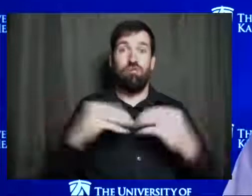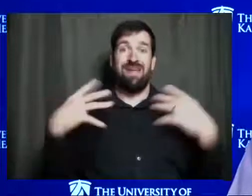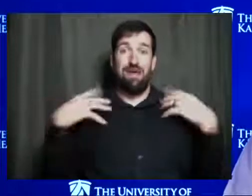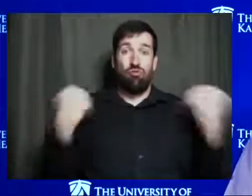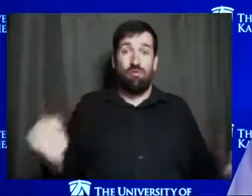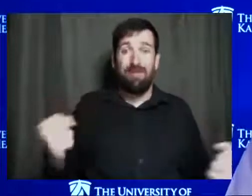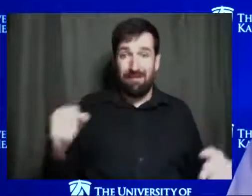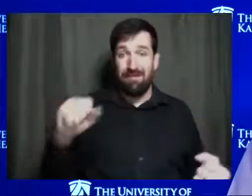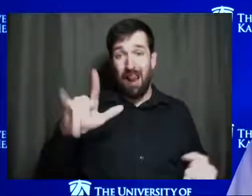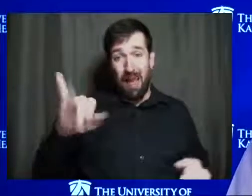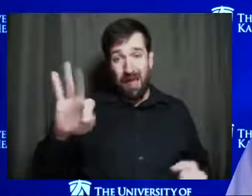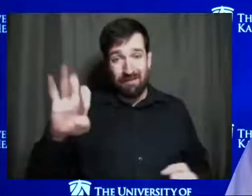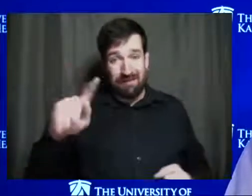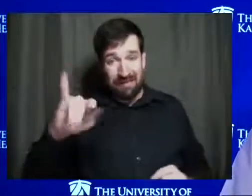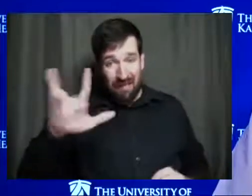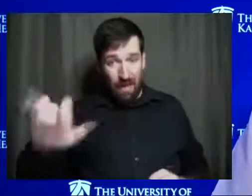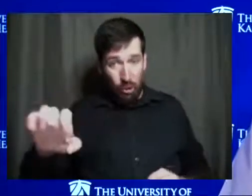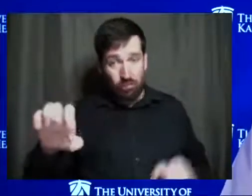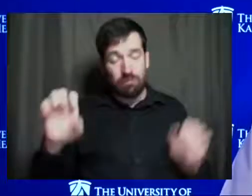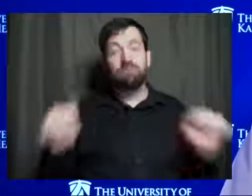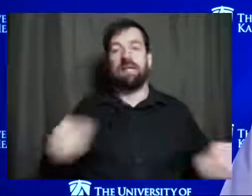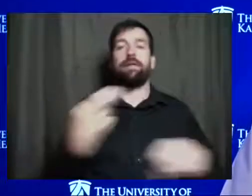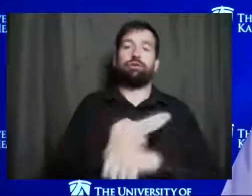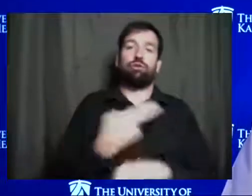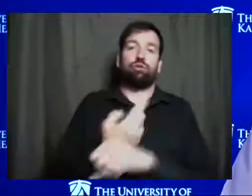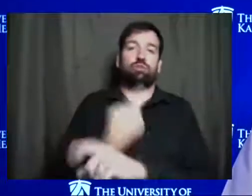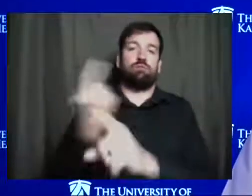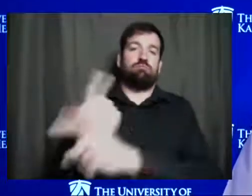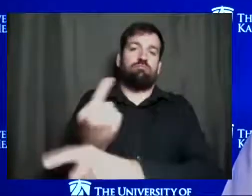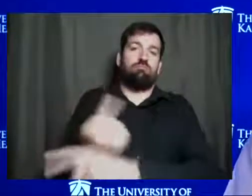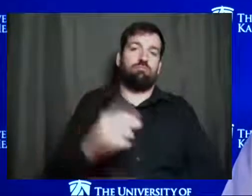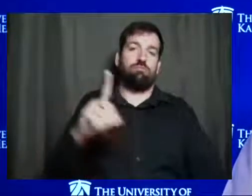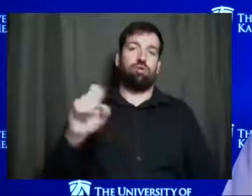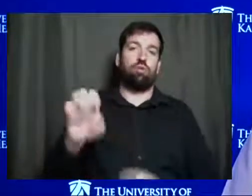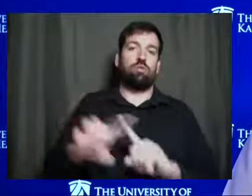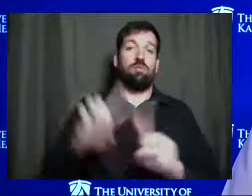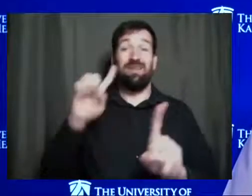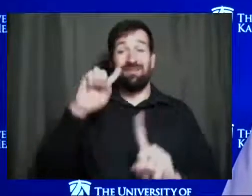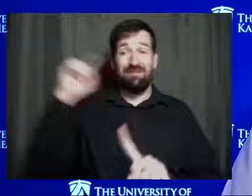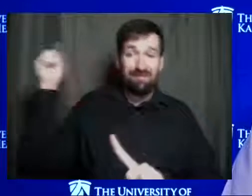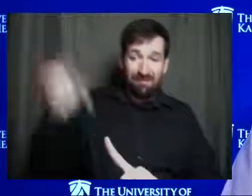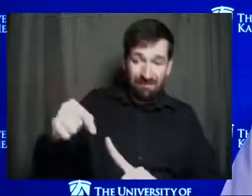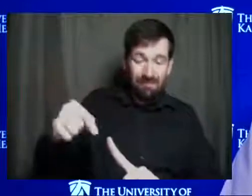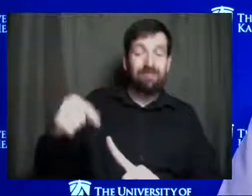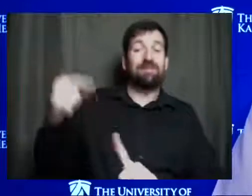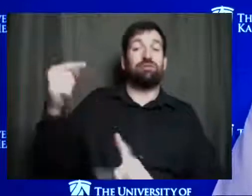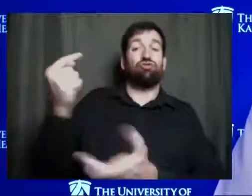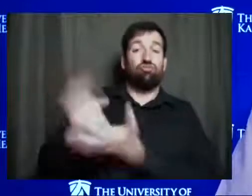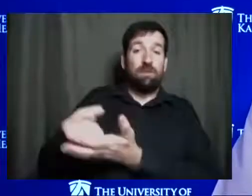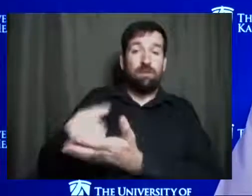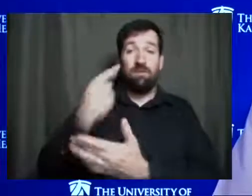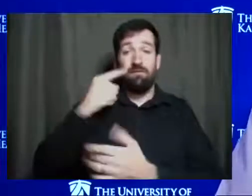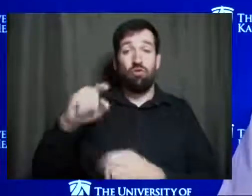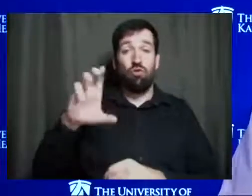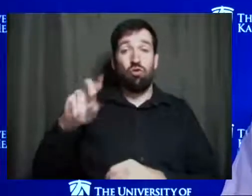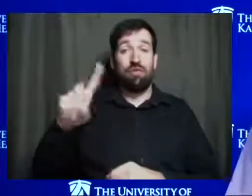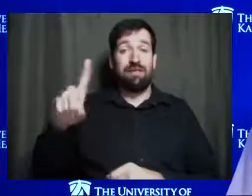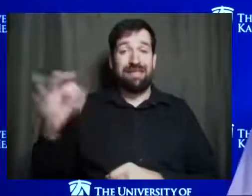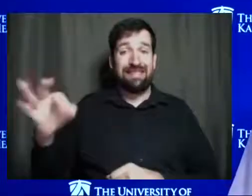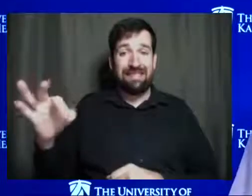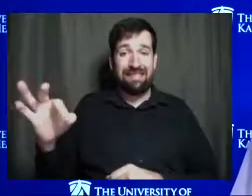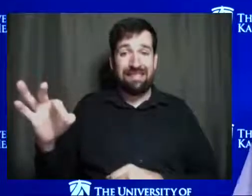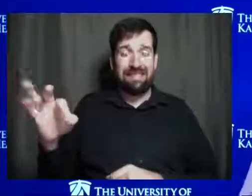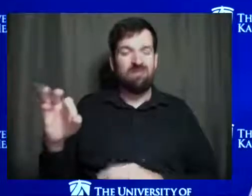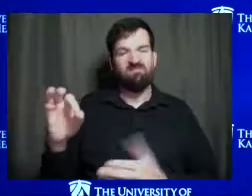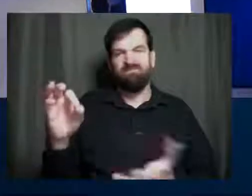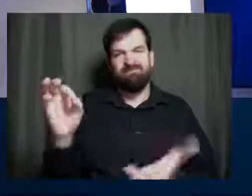supplements in the recommended daily doses, but for the purposes of prophylaxis and treatment against COVID-19, they haven't really shown any